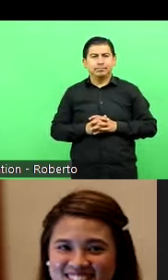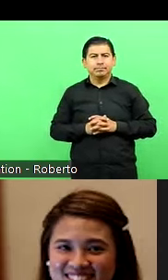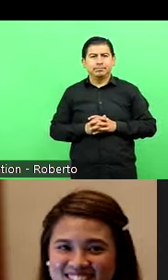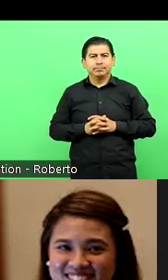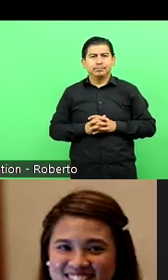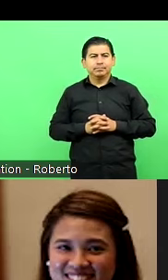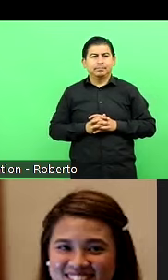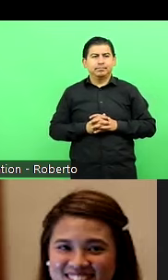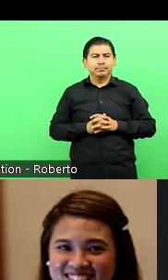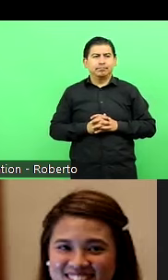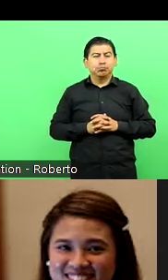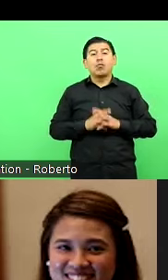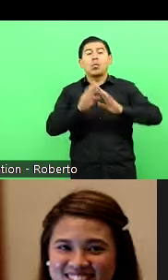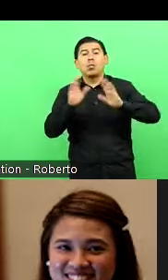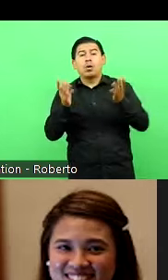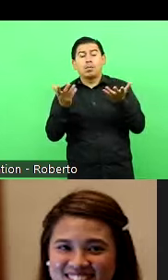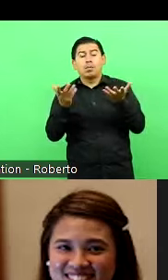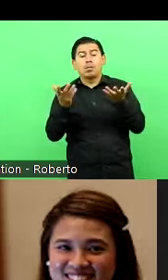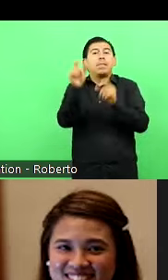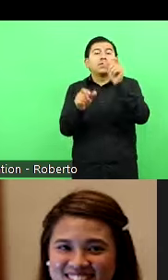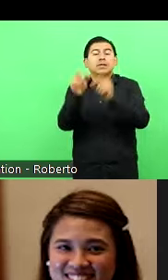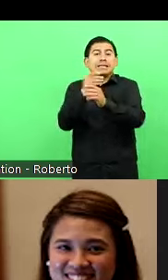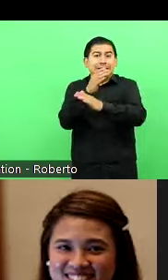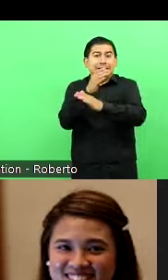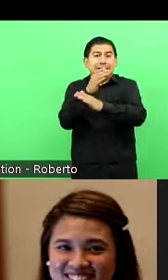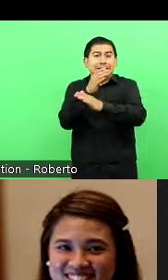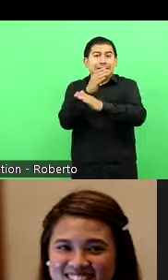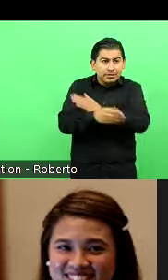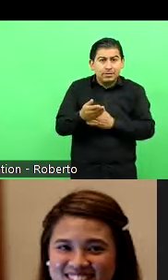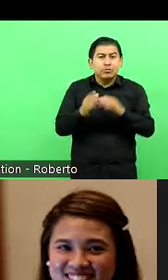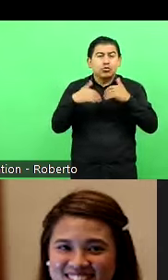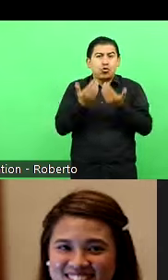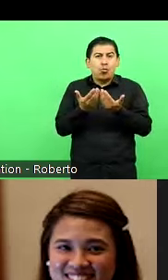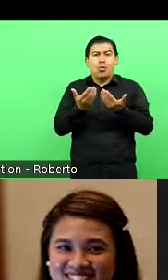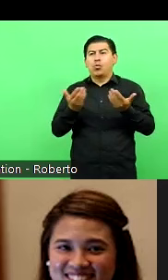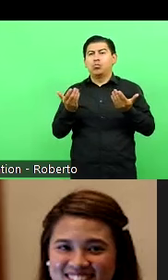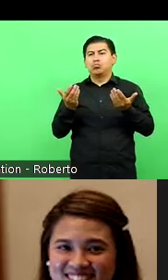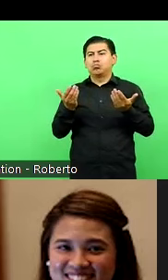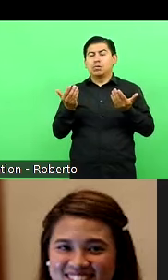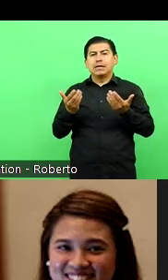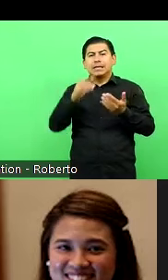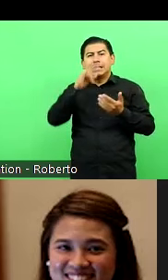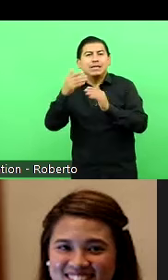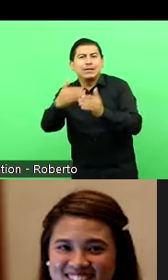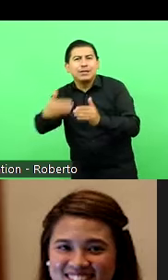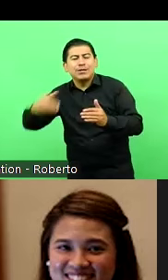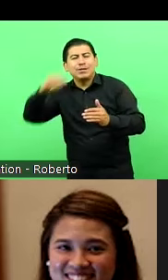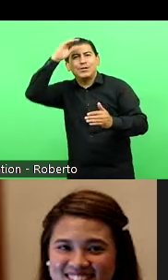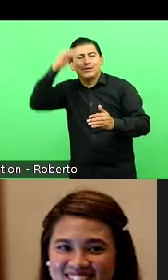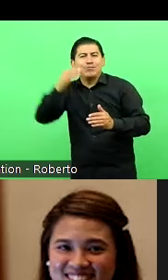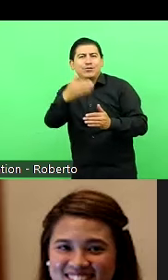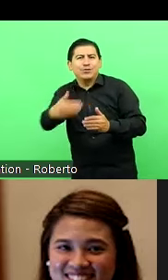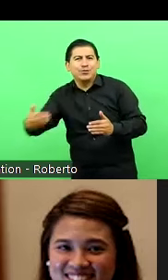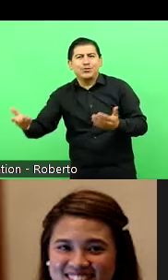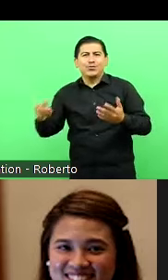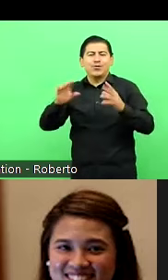to the members of the community who can assess the sector, the PWD sector. And then